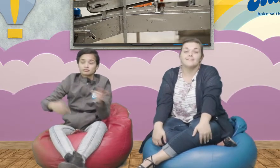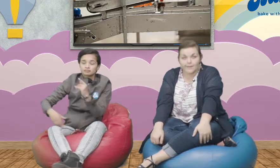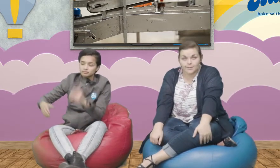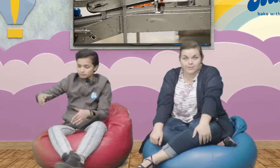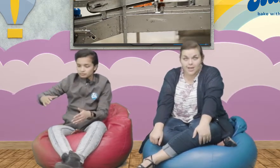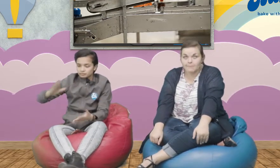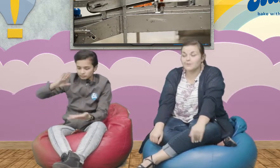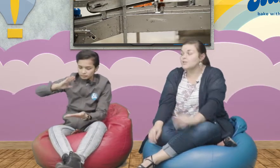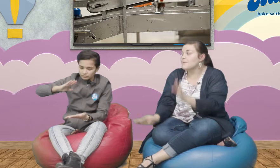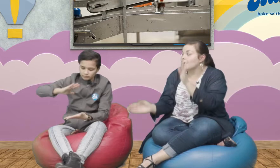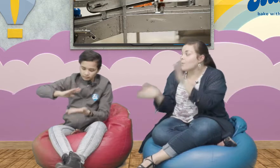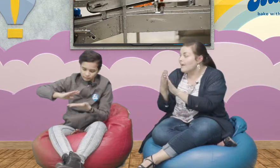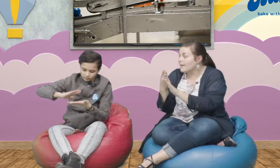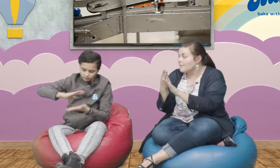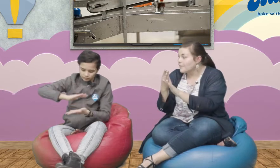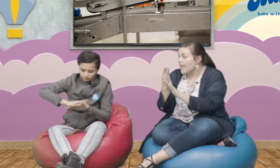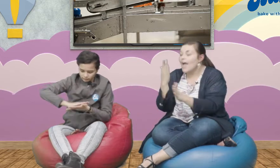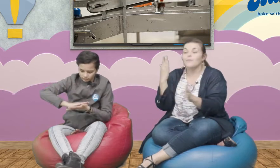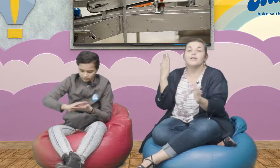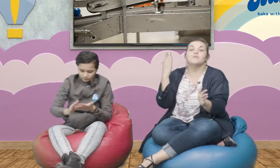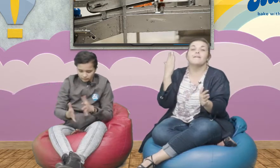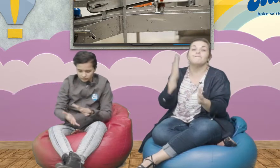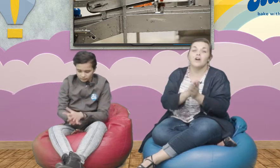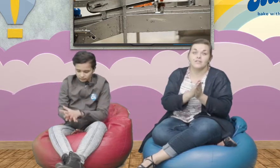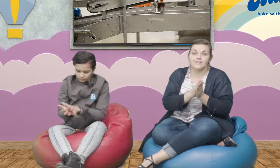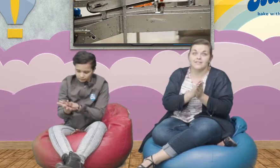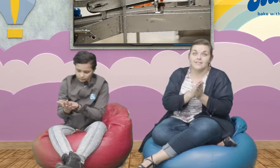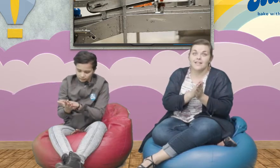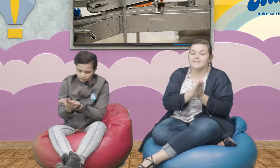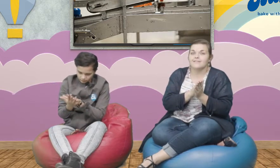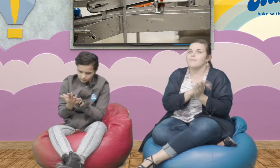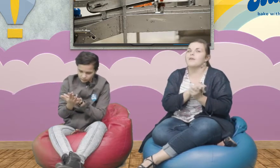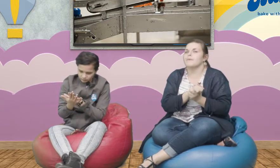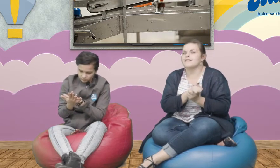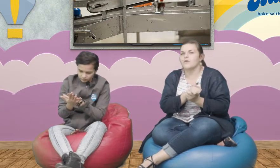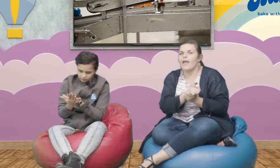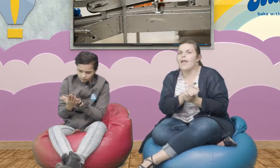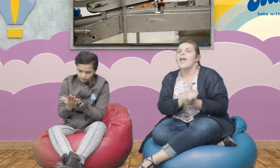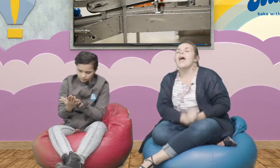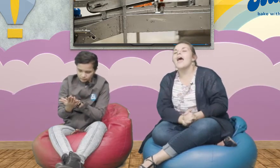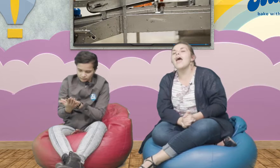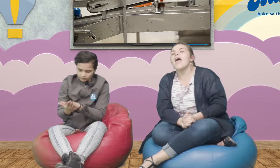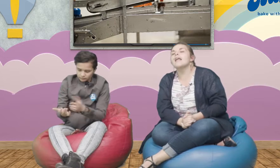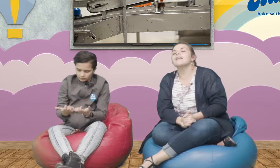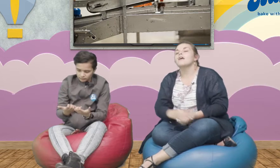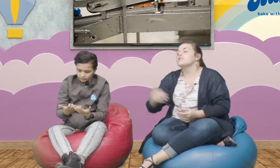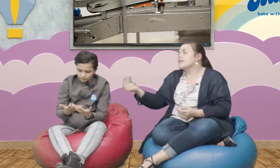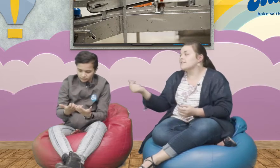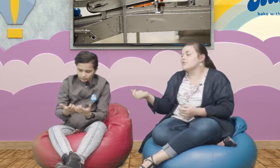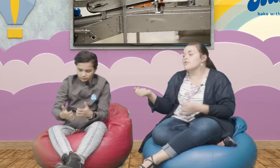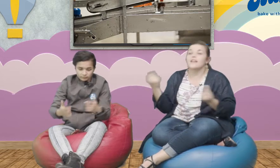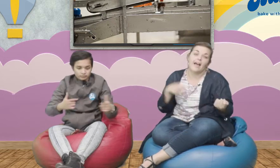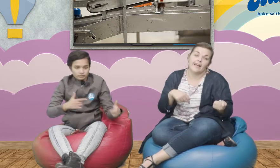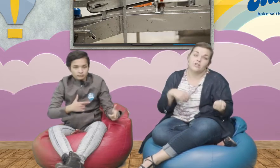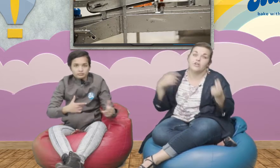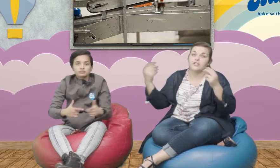a sandwich. But we need to be quick and we need to be fast. That's the same thing, but it's okay. And she gets a